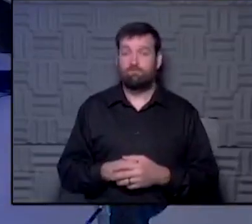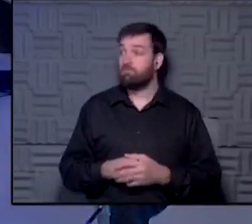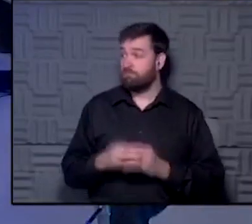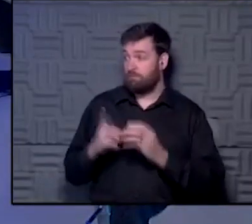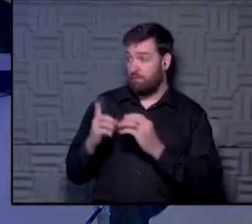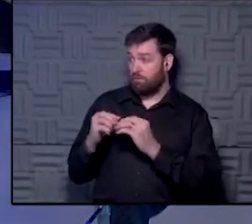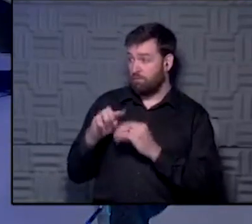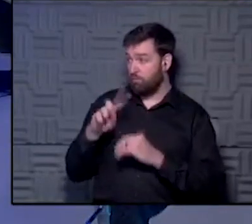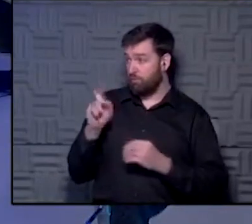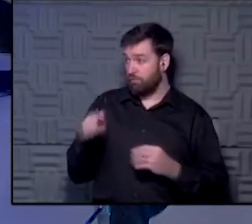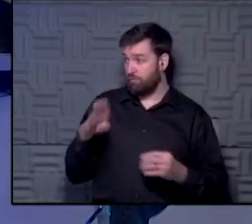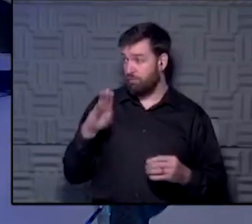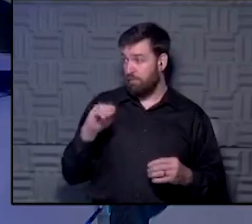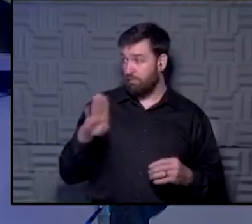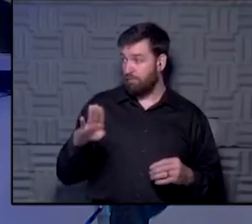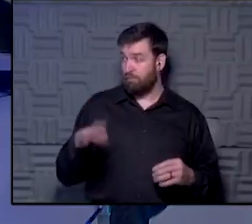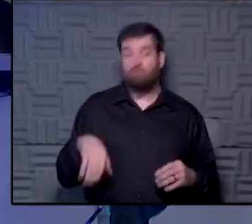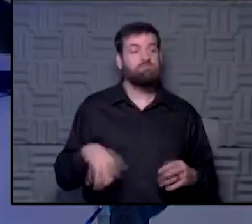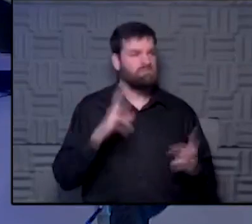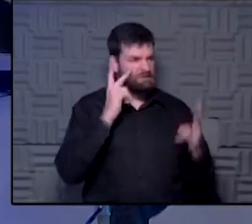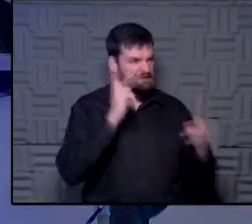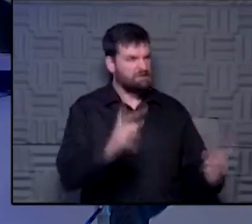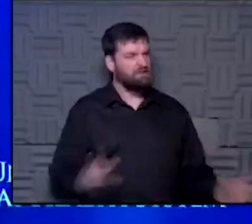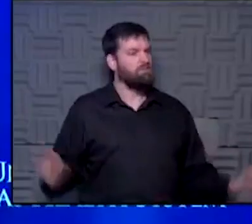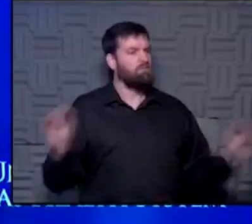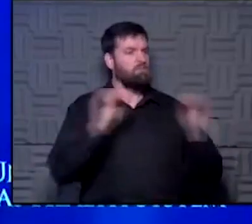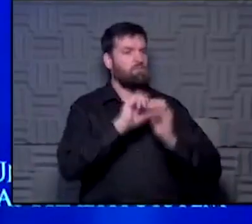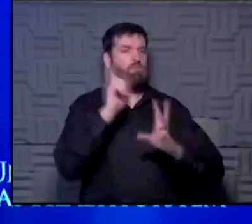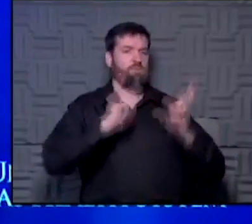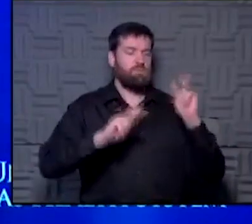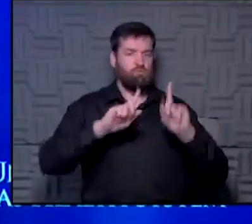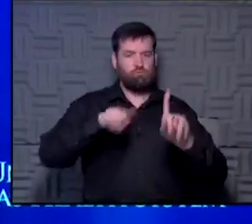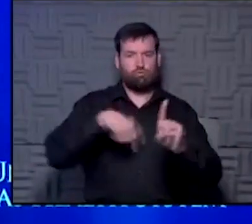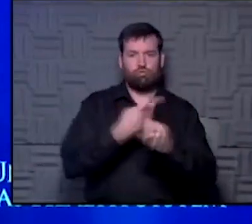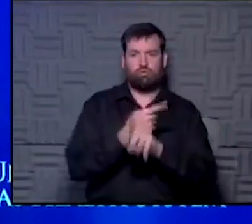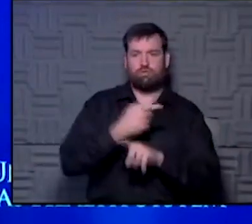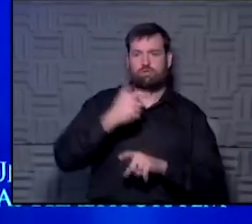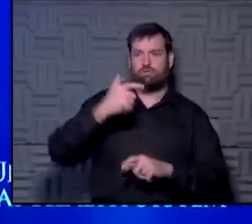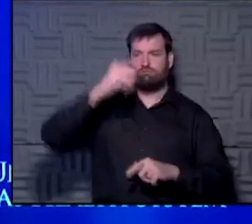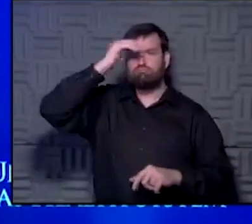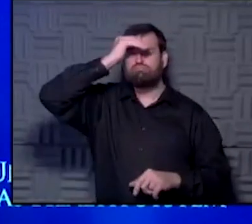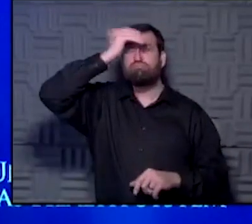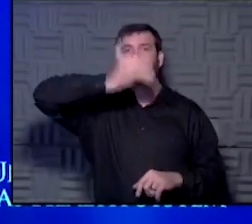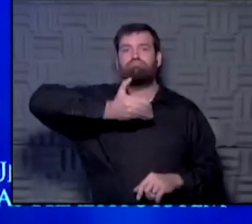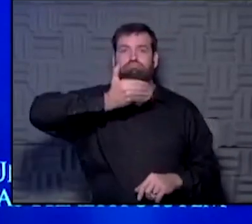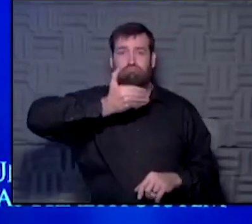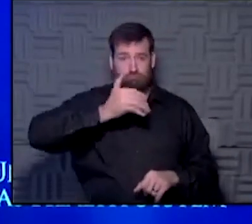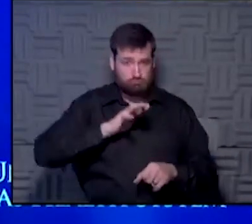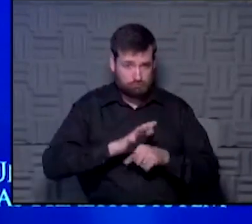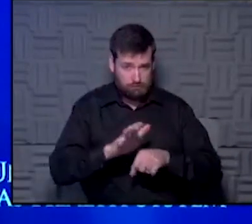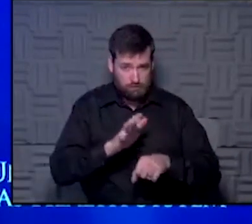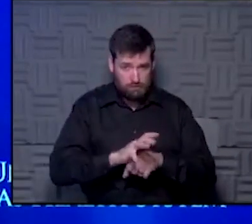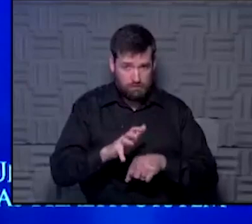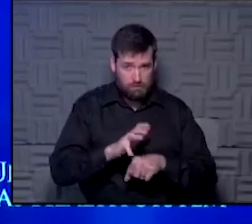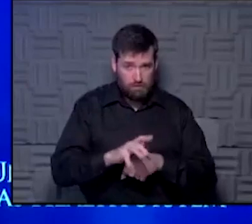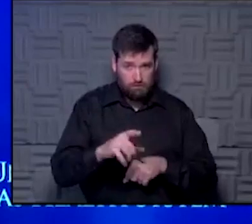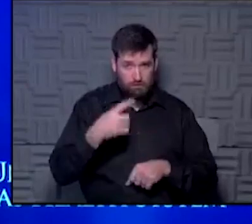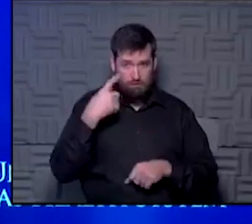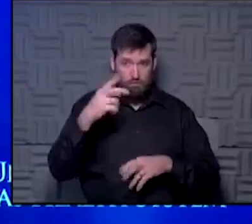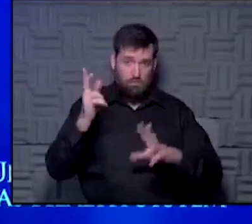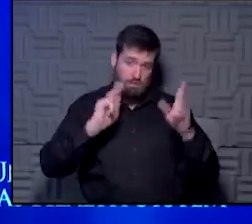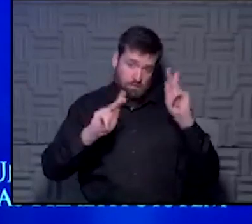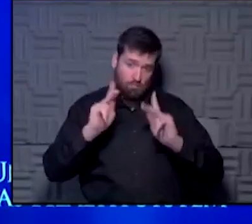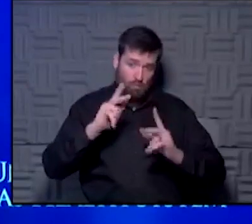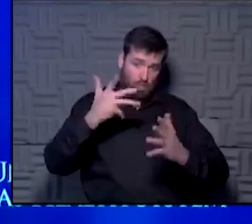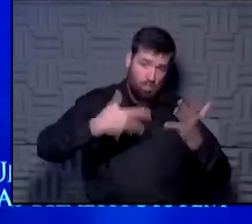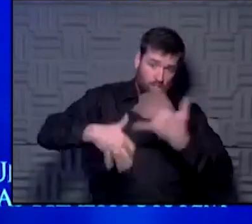more question, Bob? All right. I've seen a lot more people wearing just face shields. Are they adequate protection for the wearer and the people